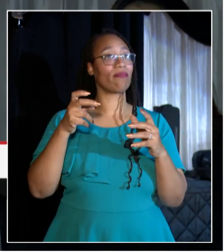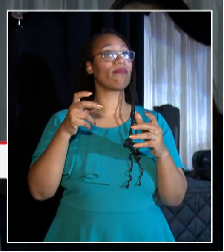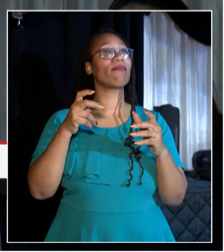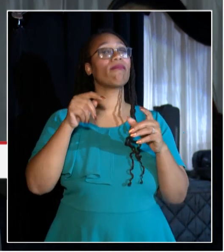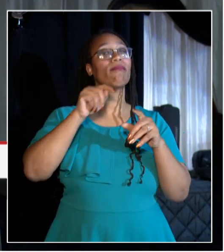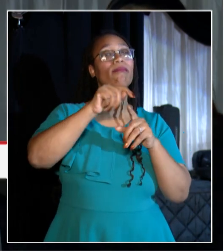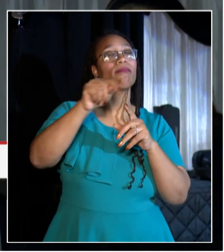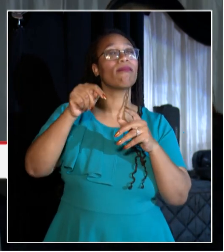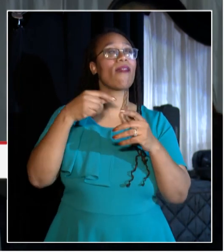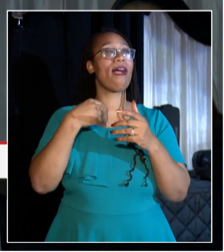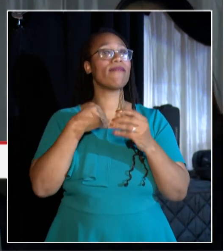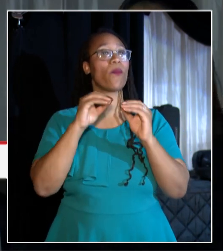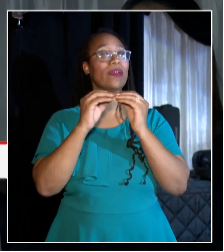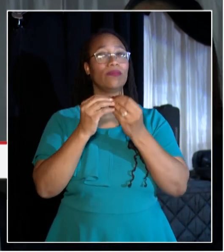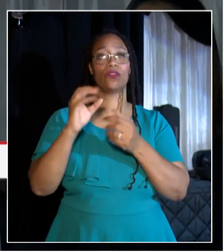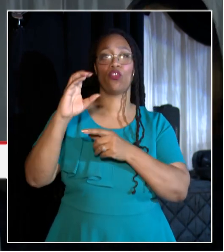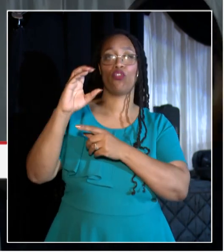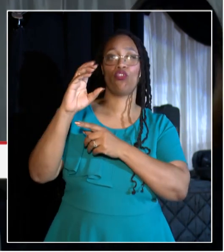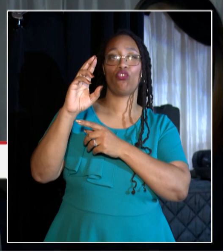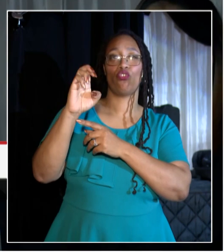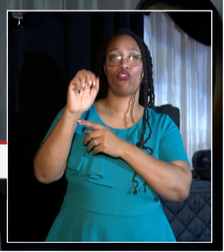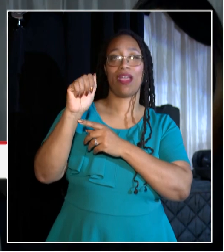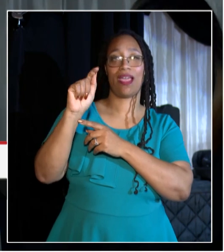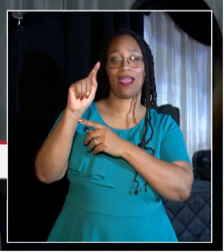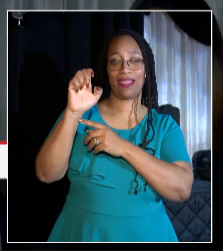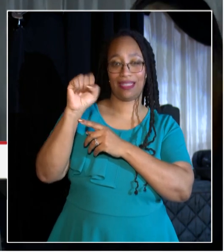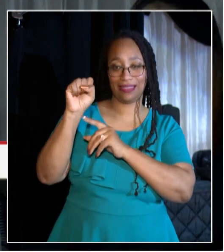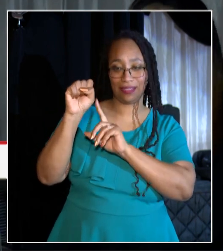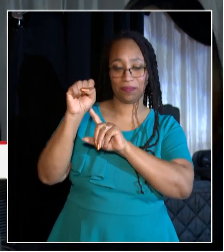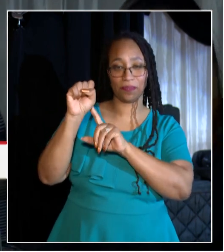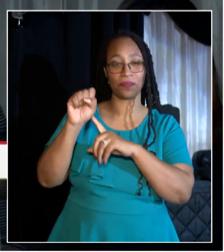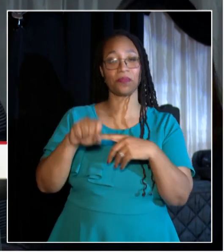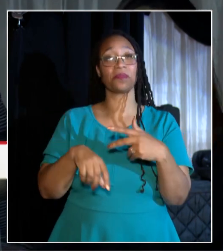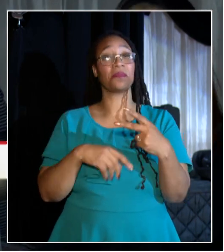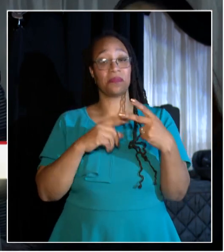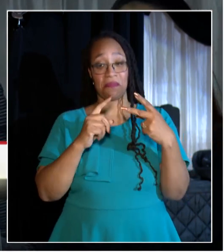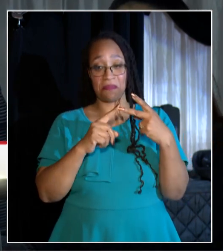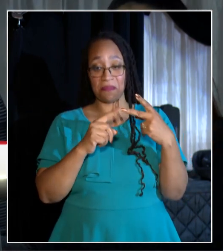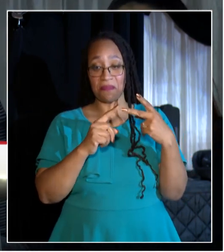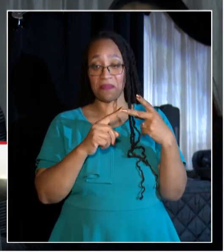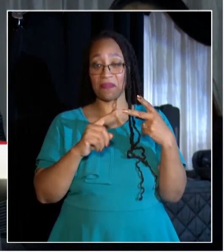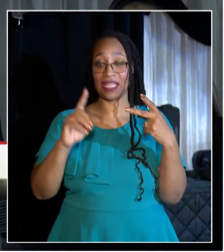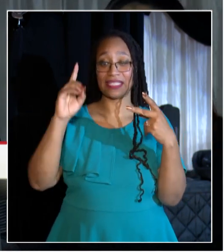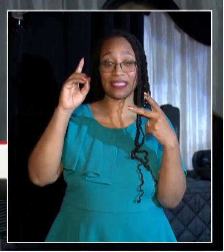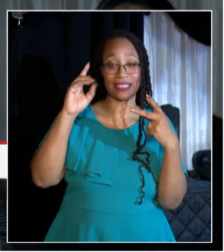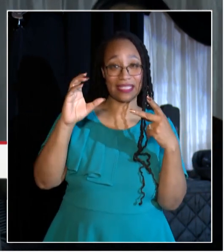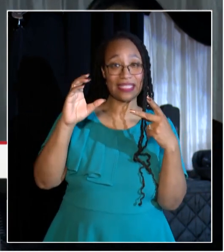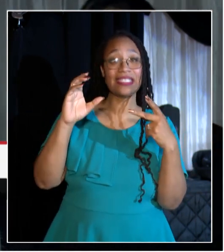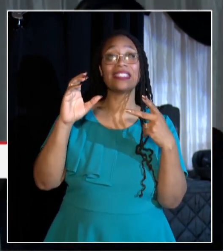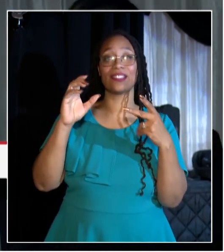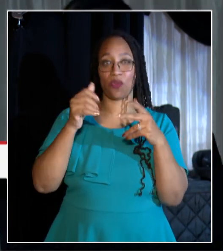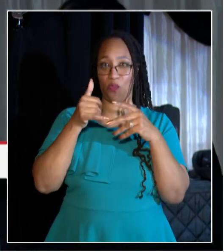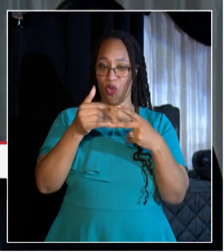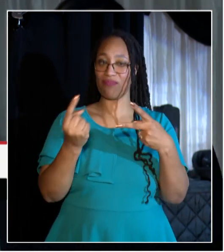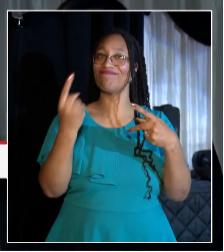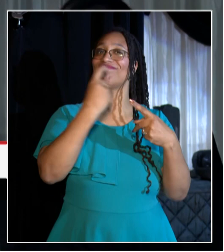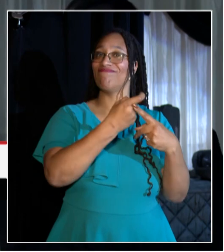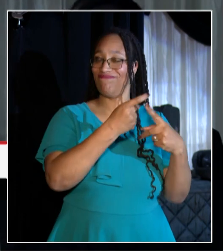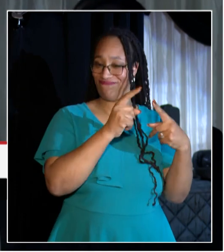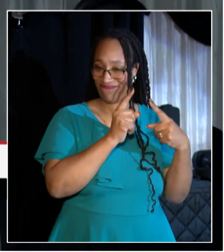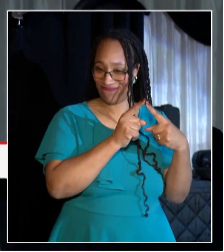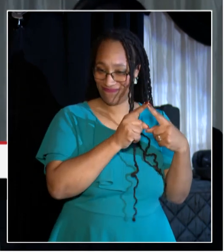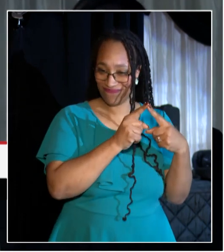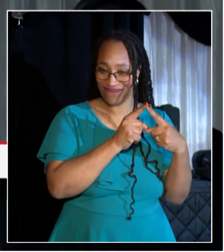for over, I think, 30 years. I also want to recognize our